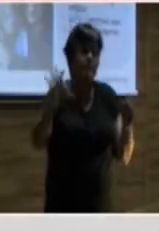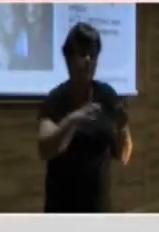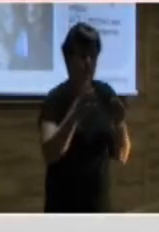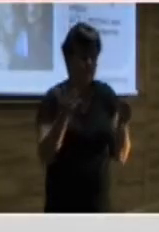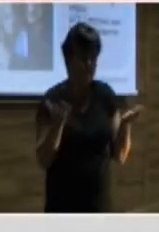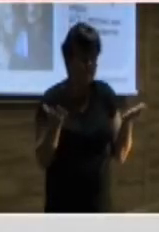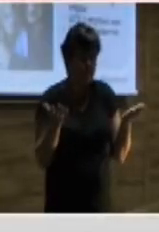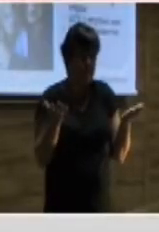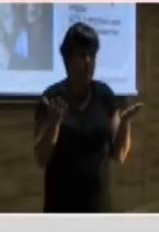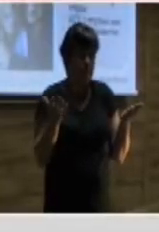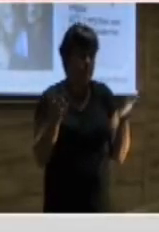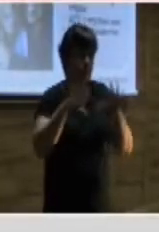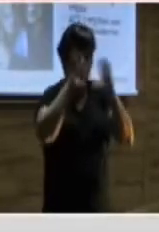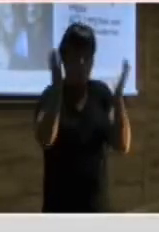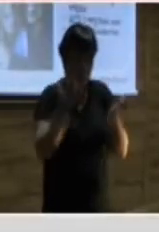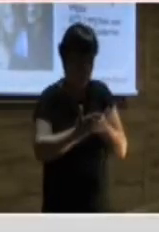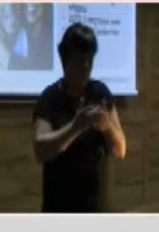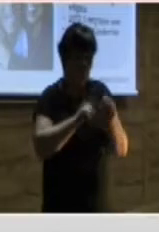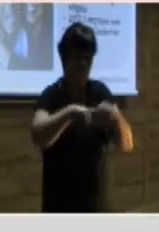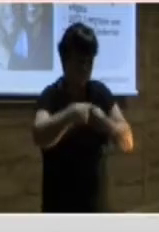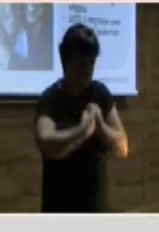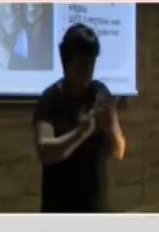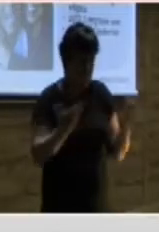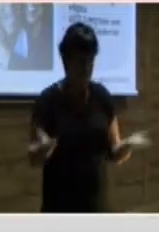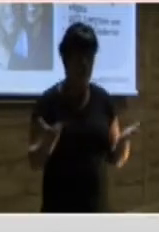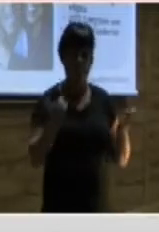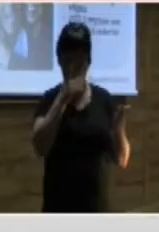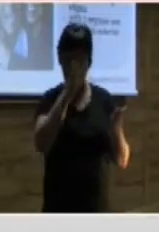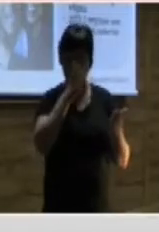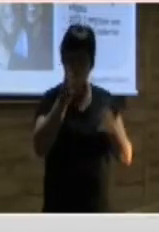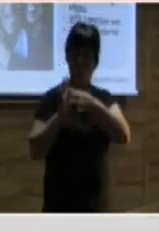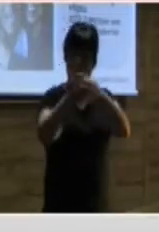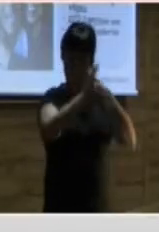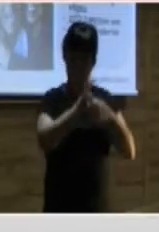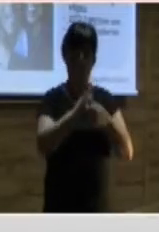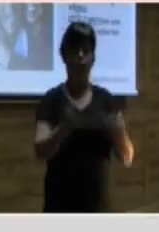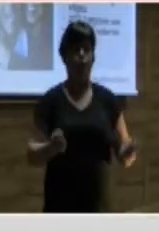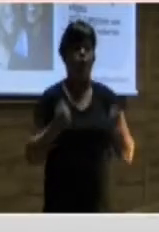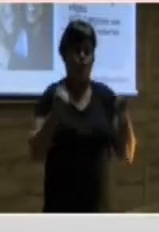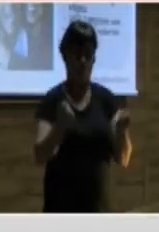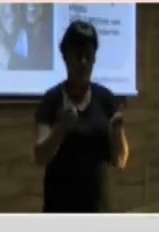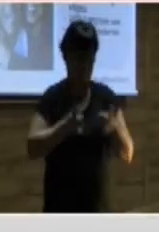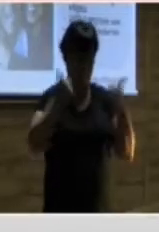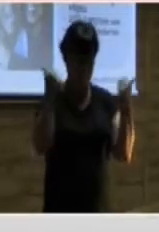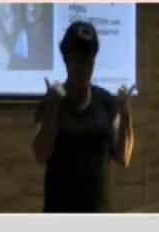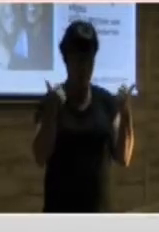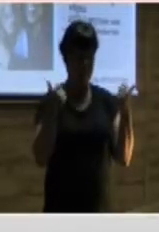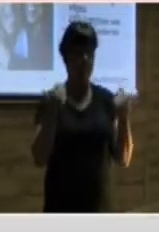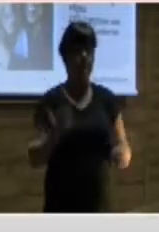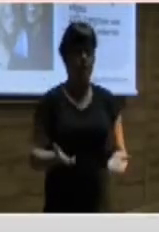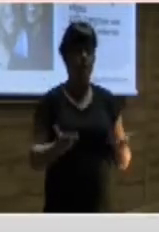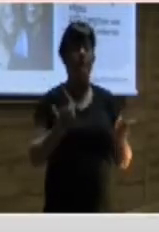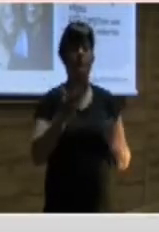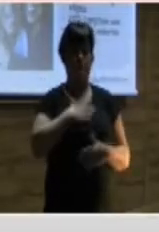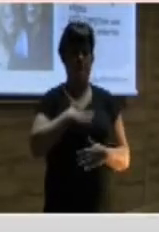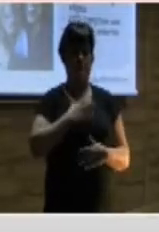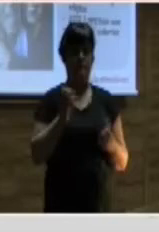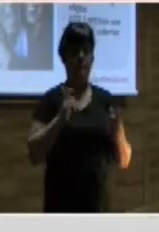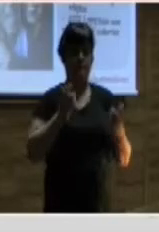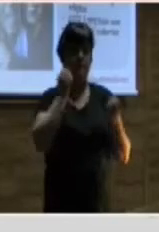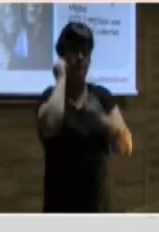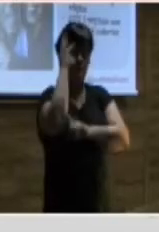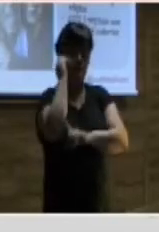we are strong. My presentation is going to be on the World Alzheimer's Report. Now these